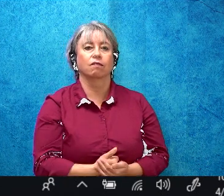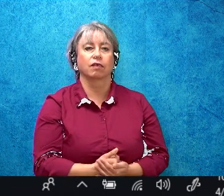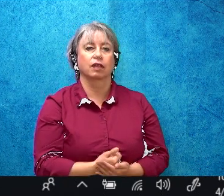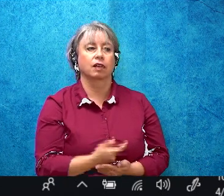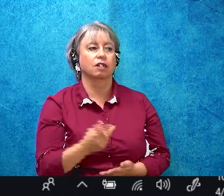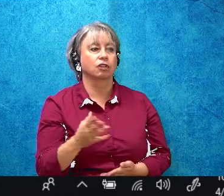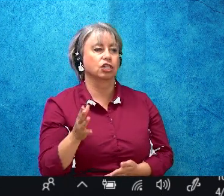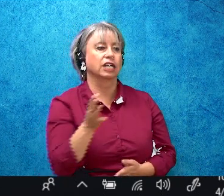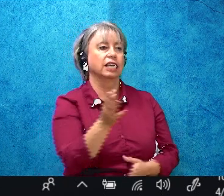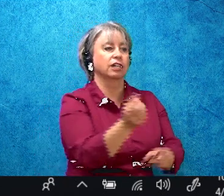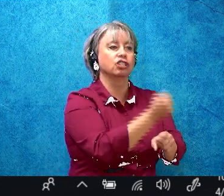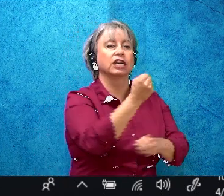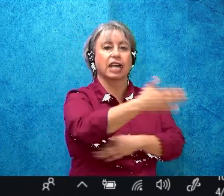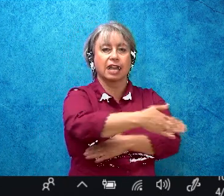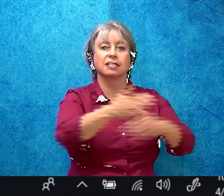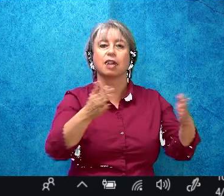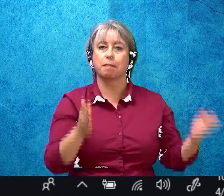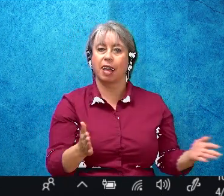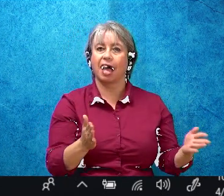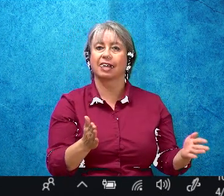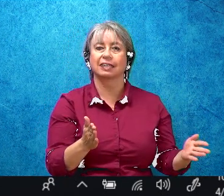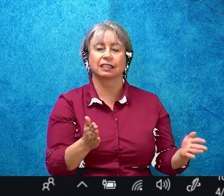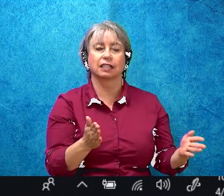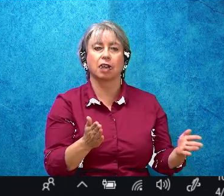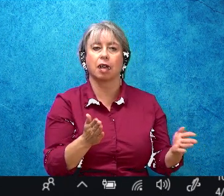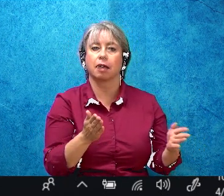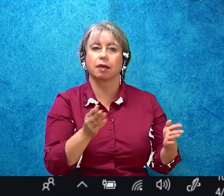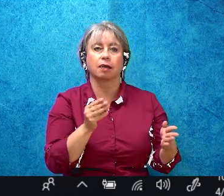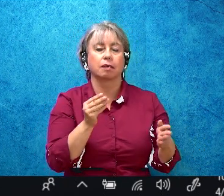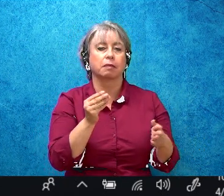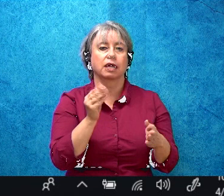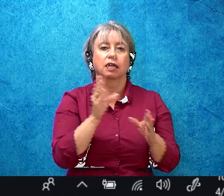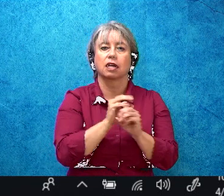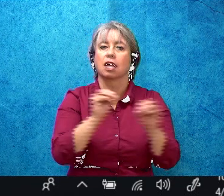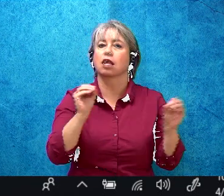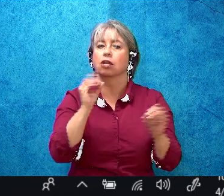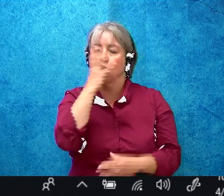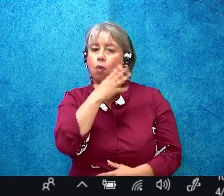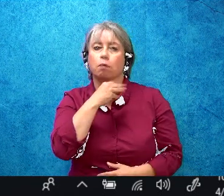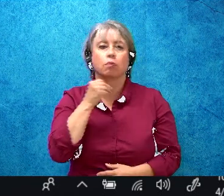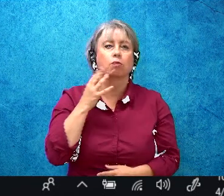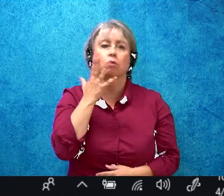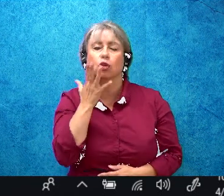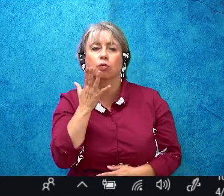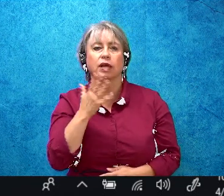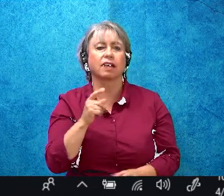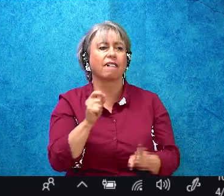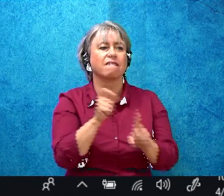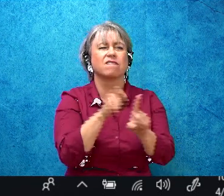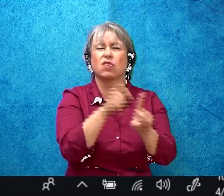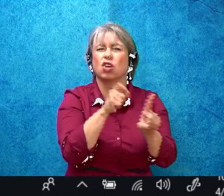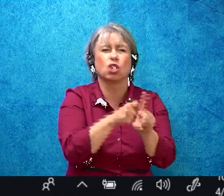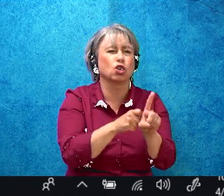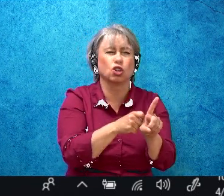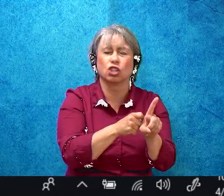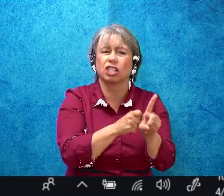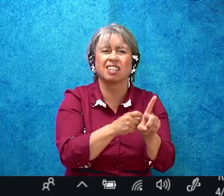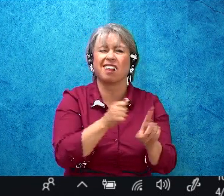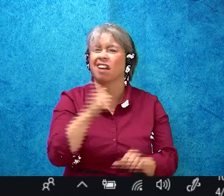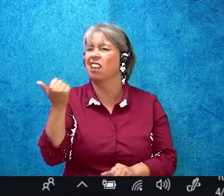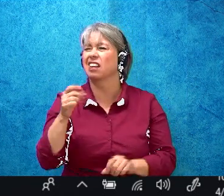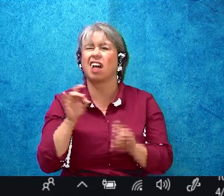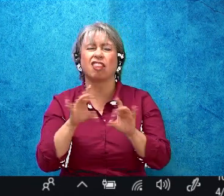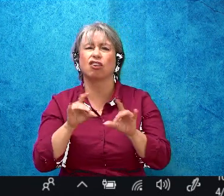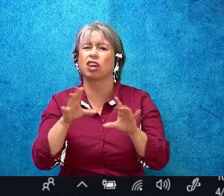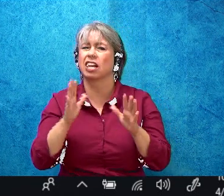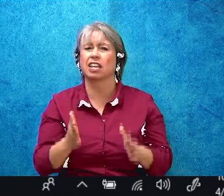box, but she doesn't get any beauty in that box. She got played, all right? Another hater. It's like she can't